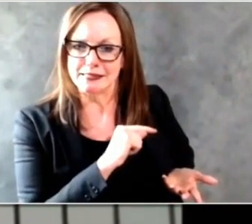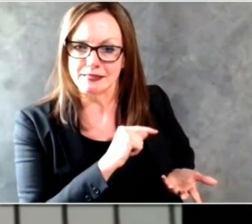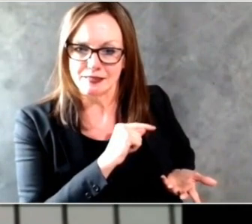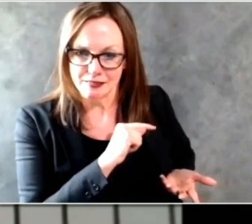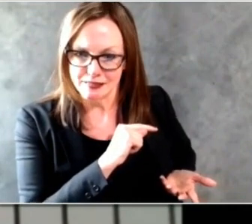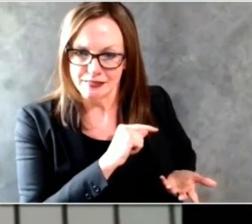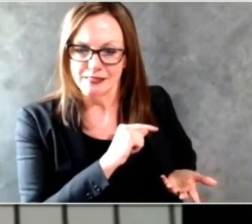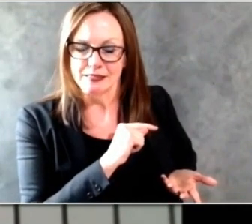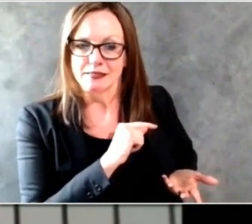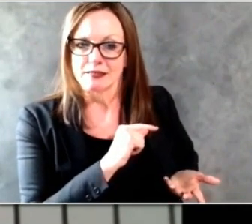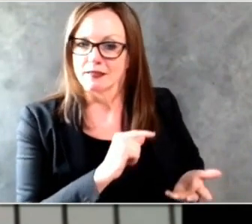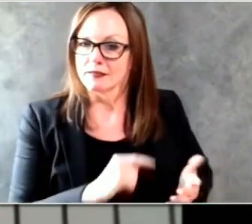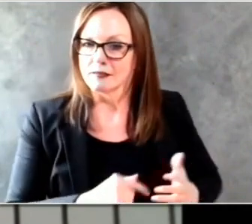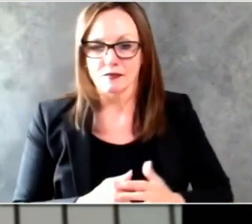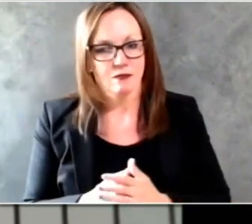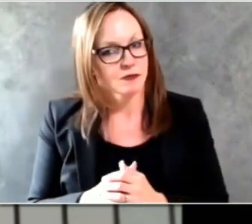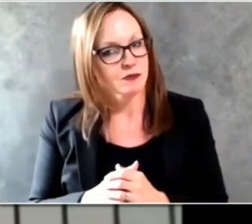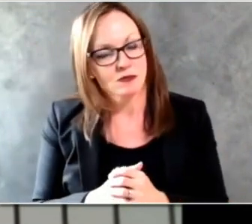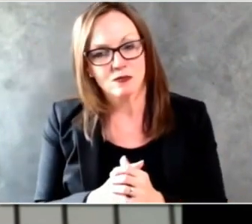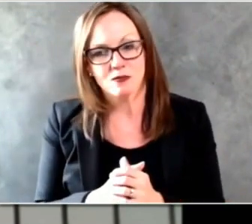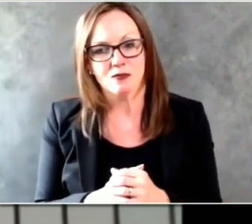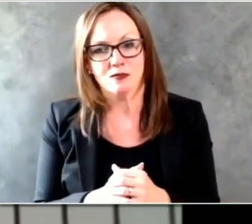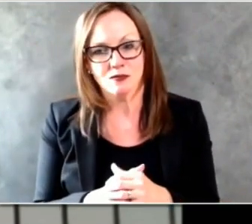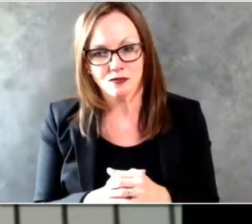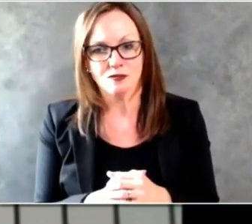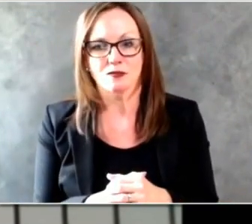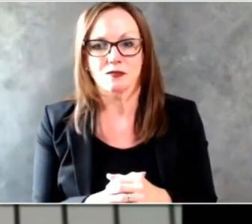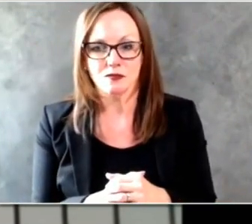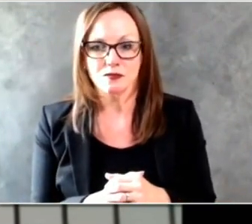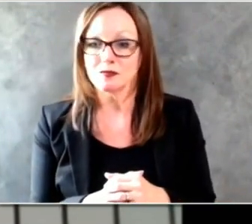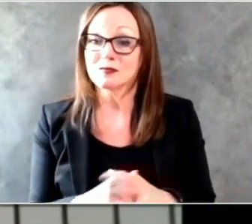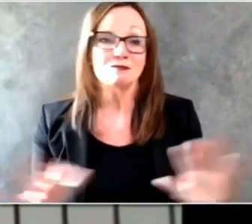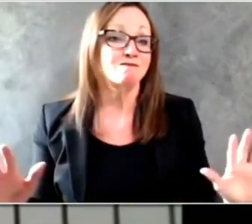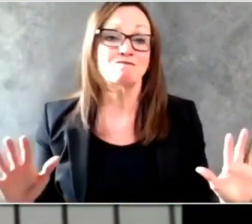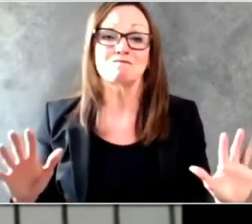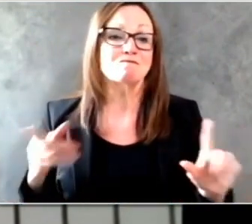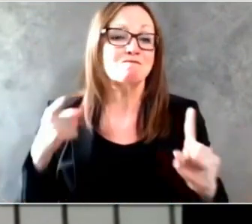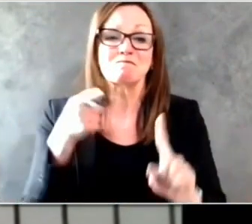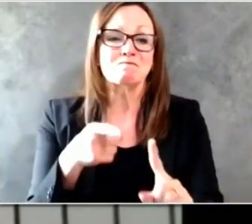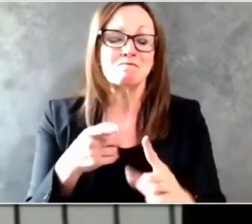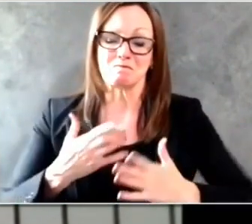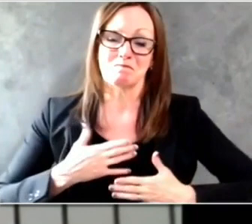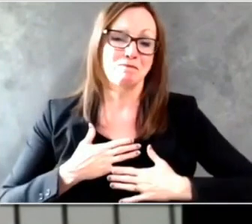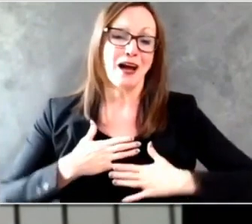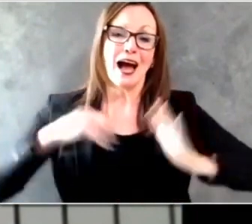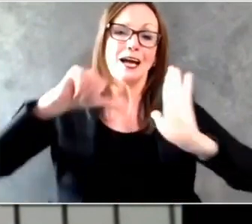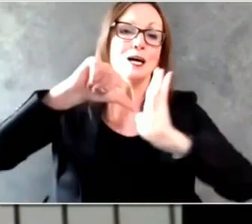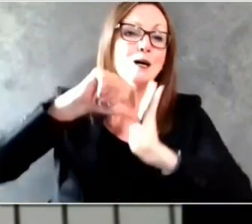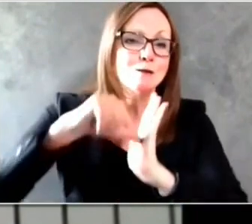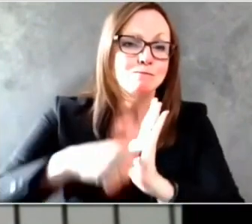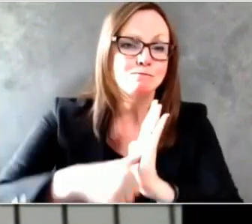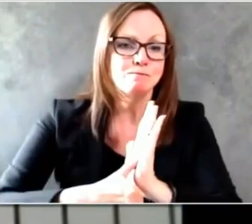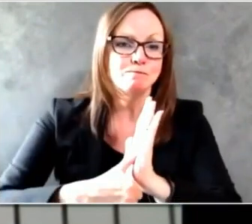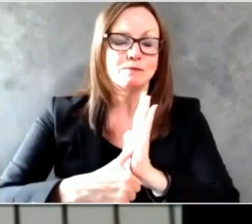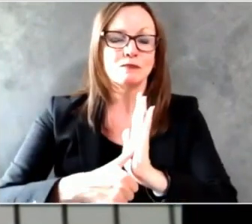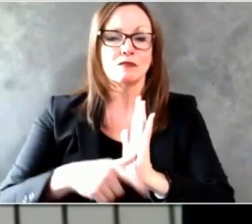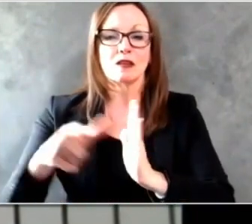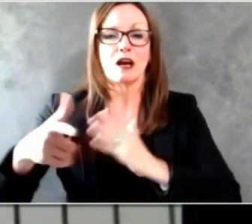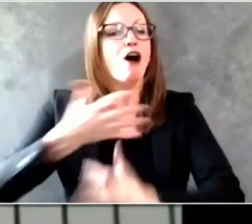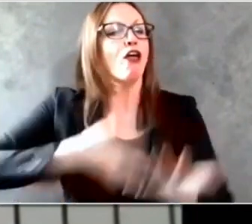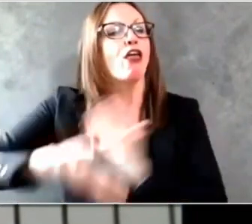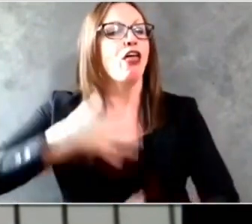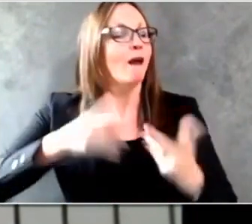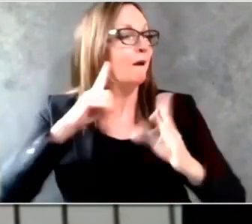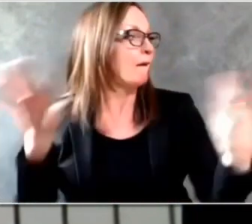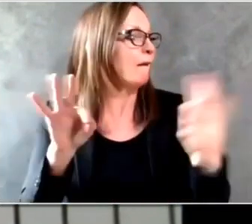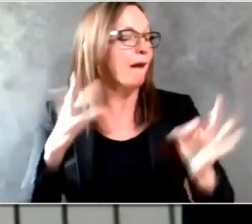try to make some changes in terms of their behavior and really ensuring that they're doing their part to stop